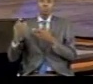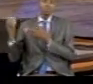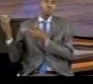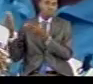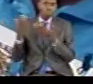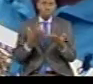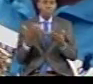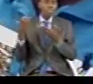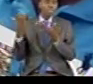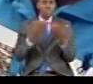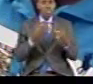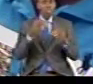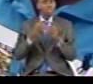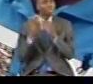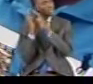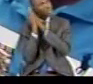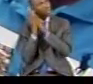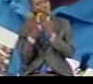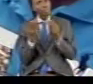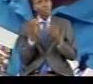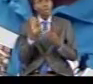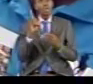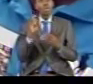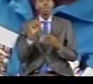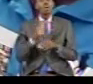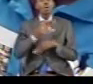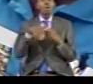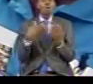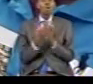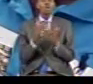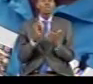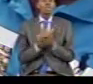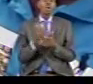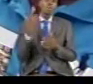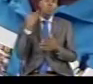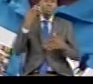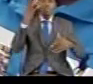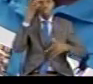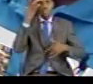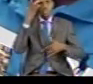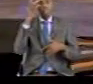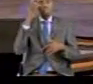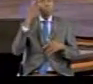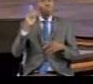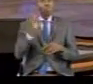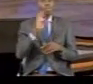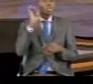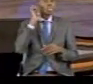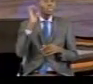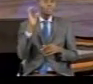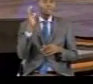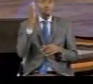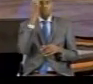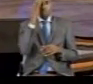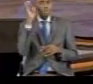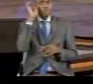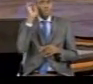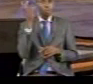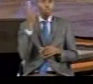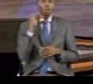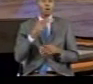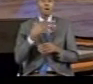beds those that were sick. Where they heard he was, and whithersoever